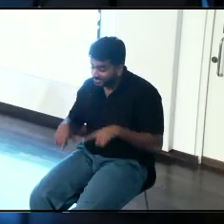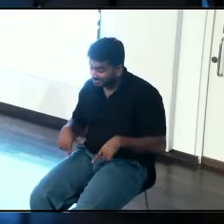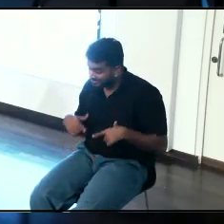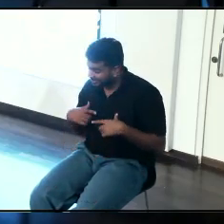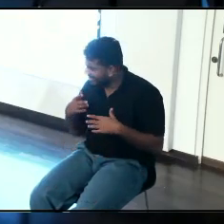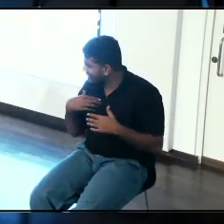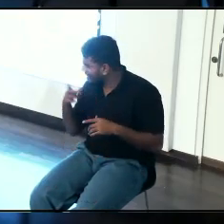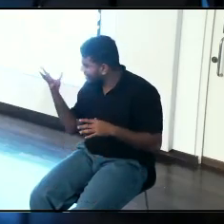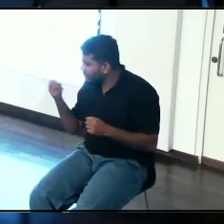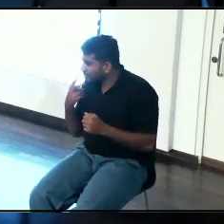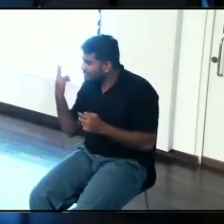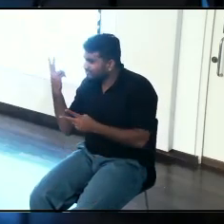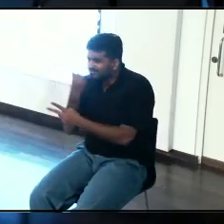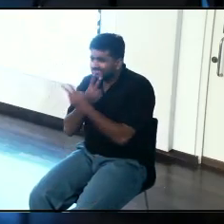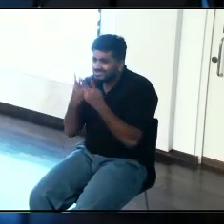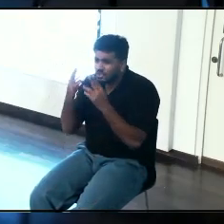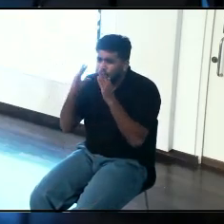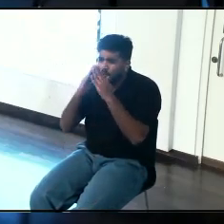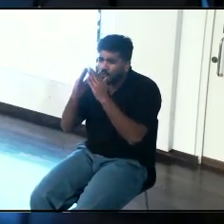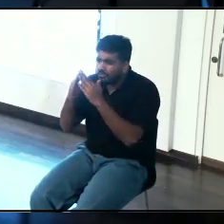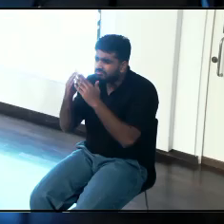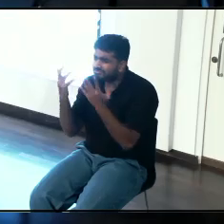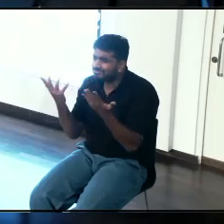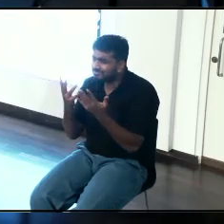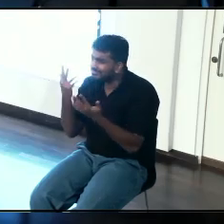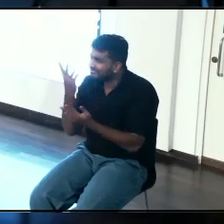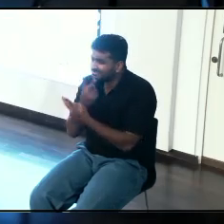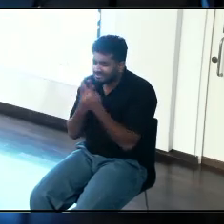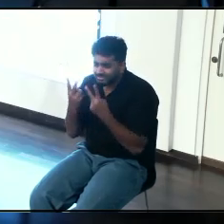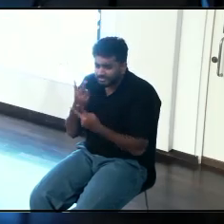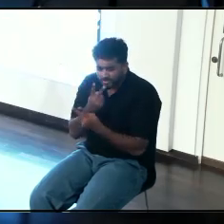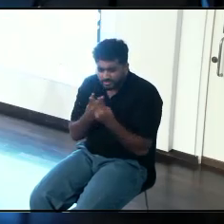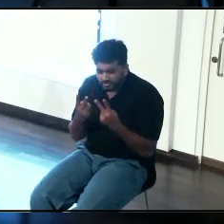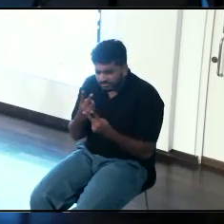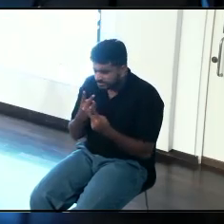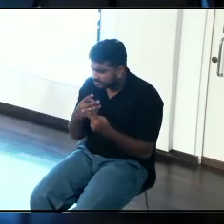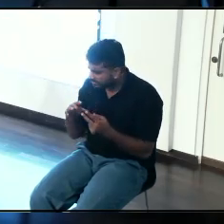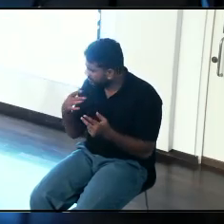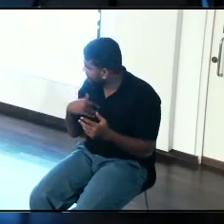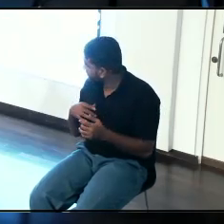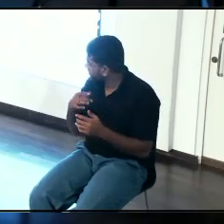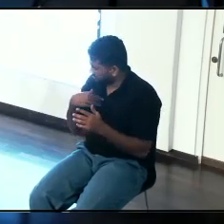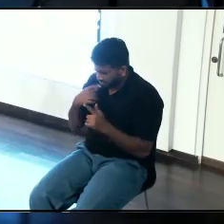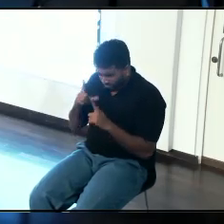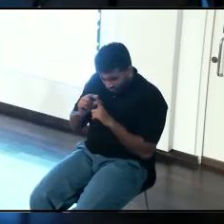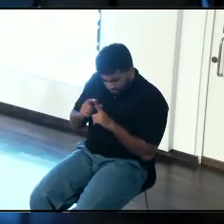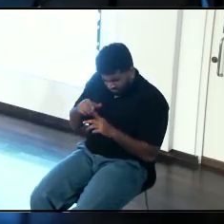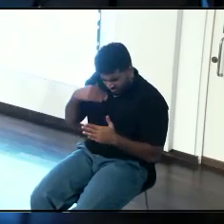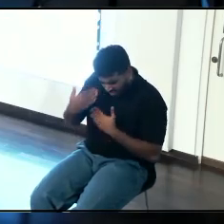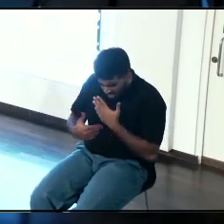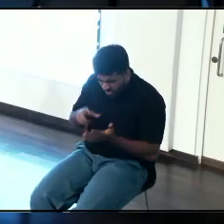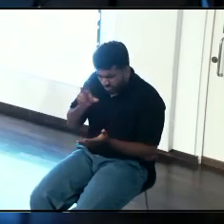home, because having moved around so much, I was constantly, going through